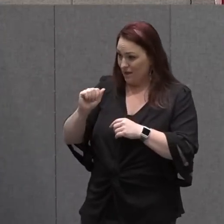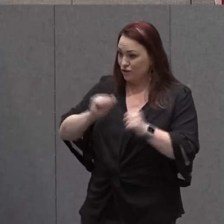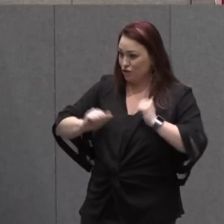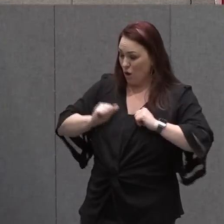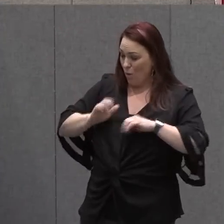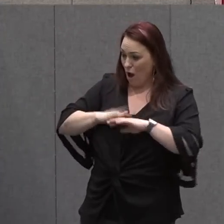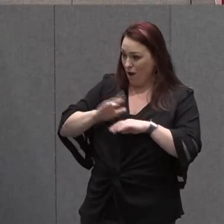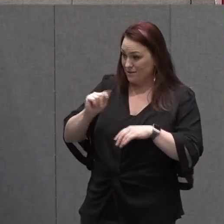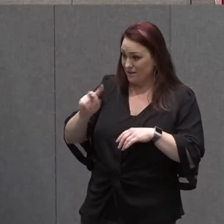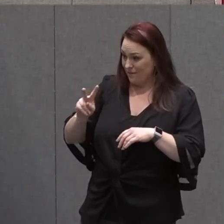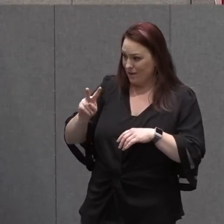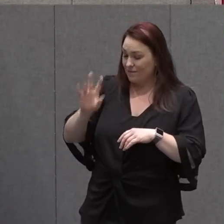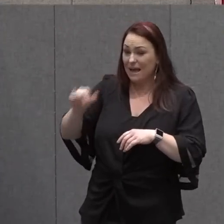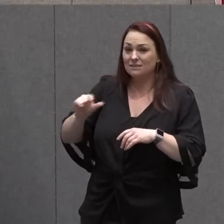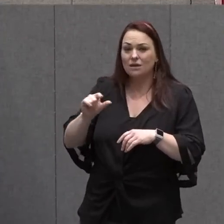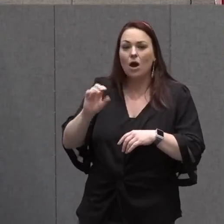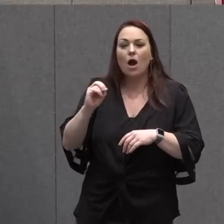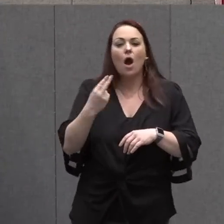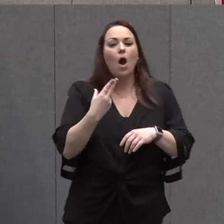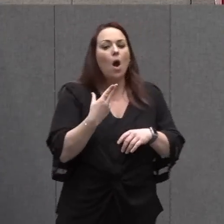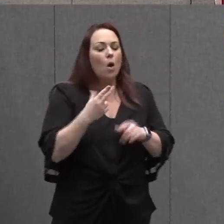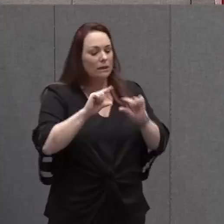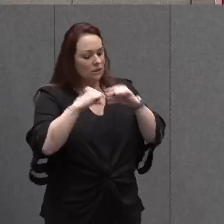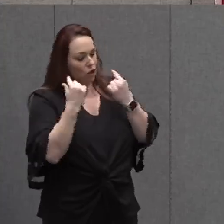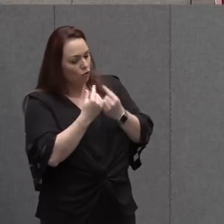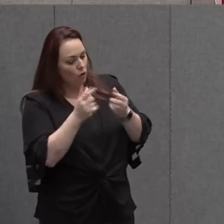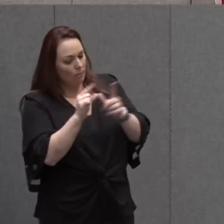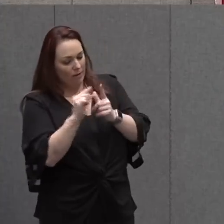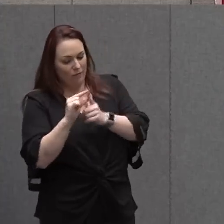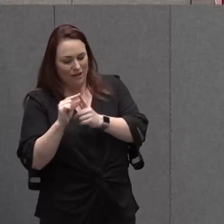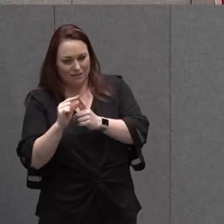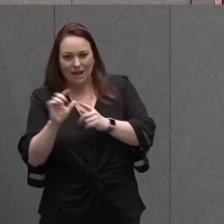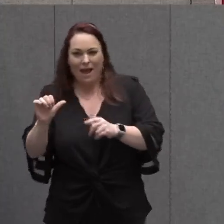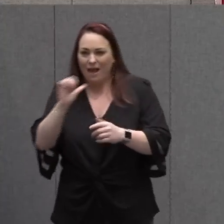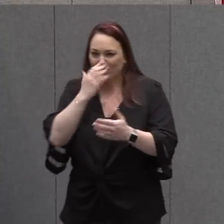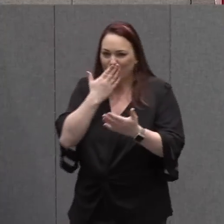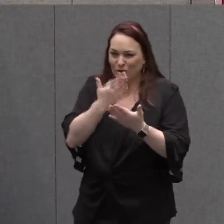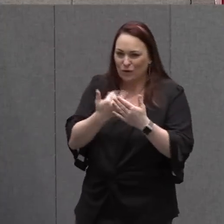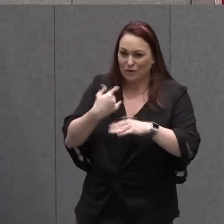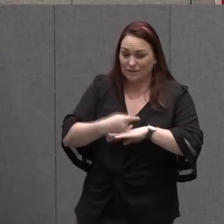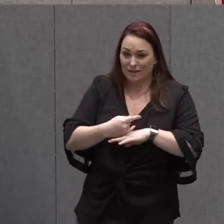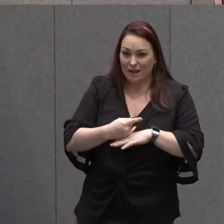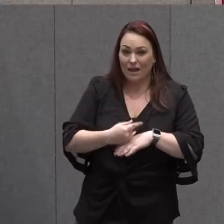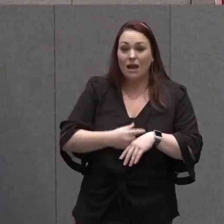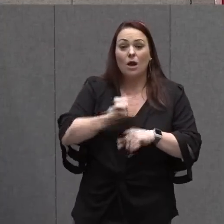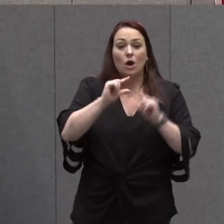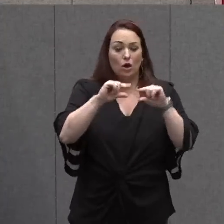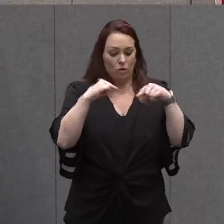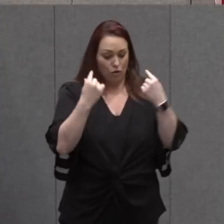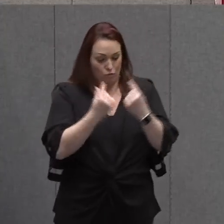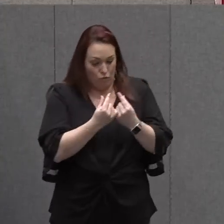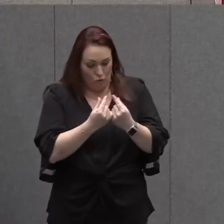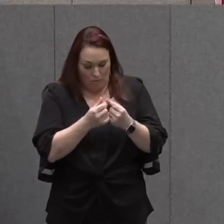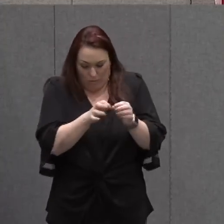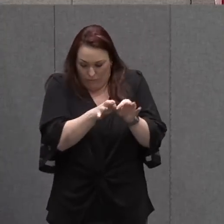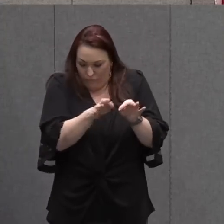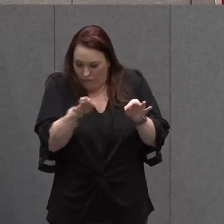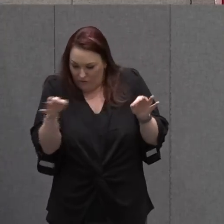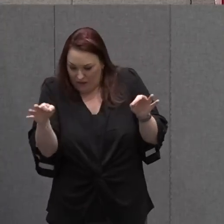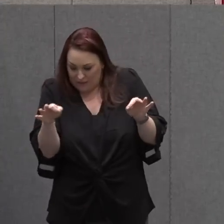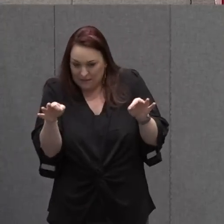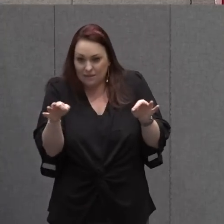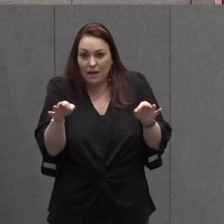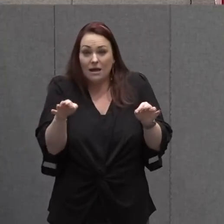I'm not doing so well today. That's okay. A phrase, a group of words in a sentence that act like a single word working